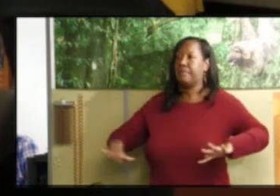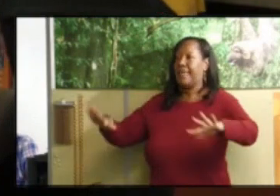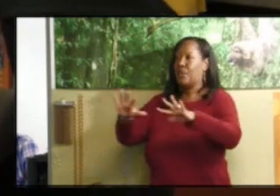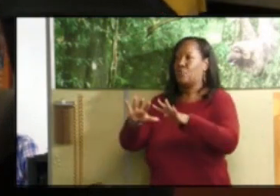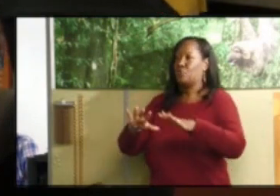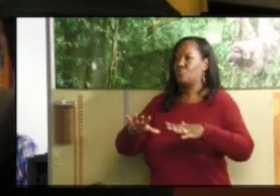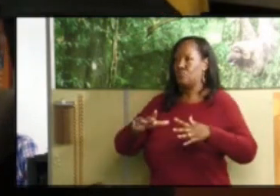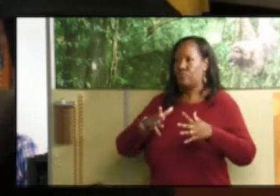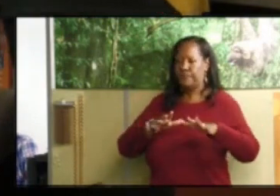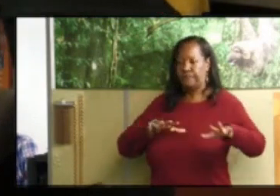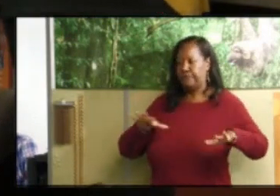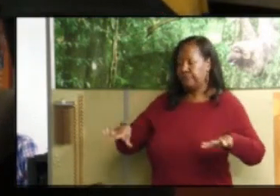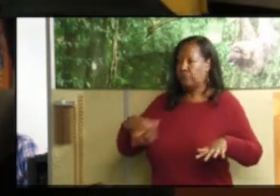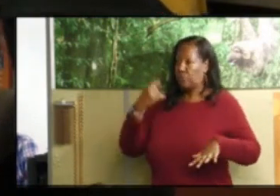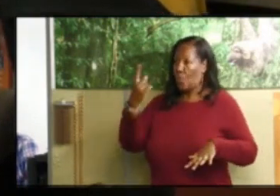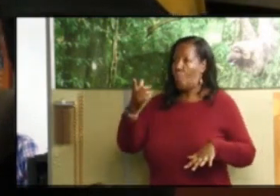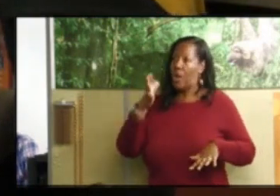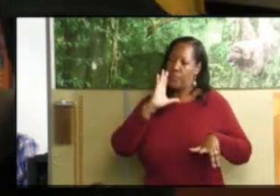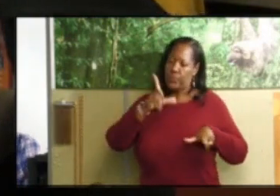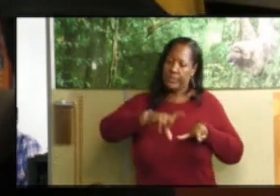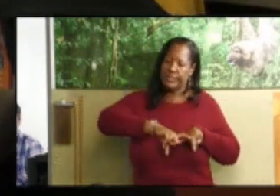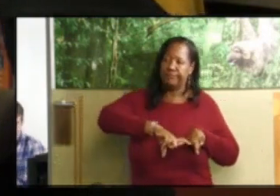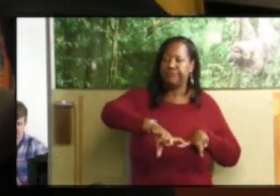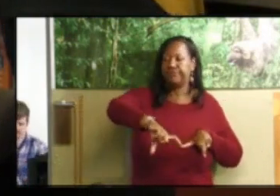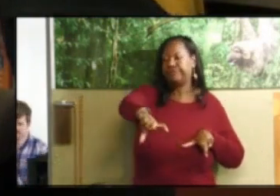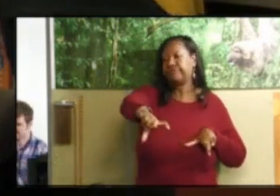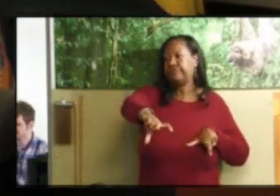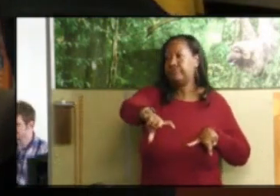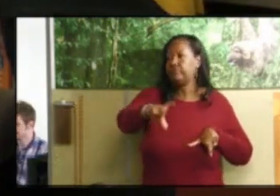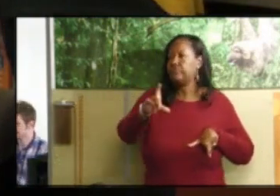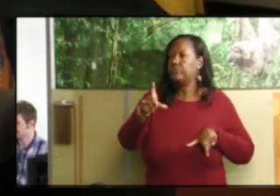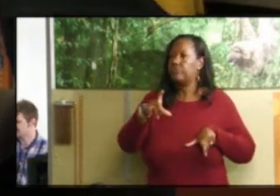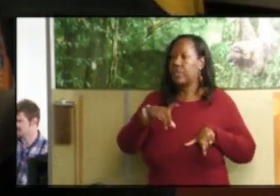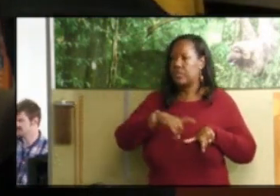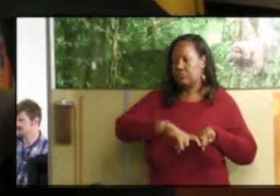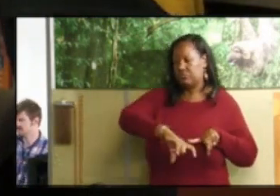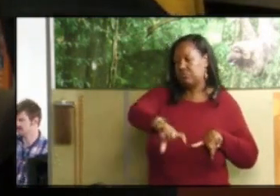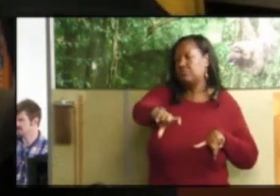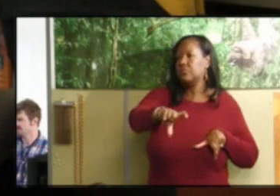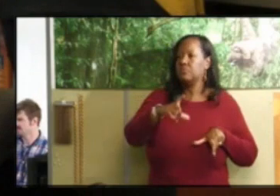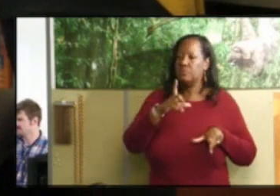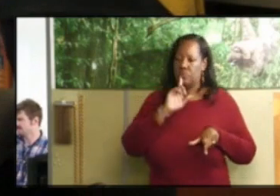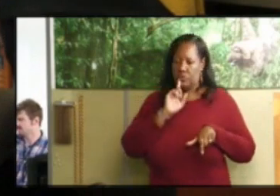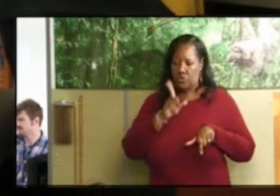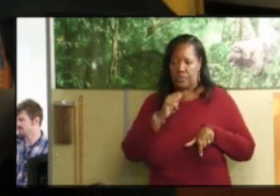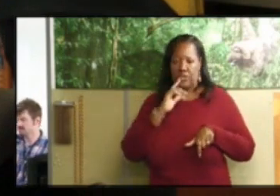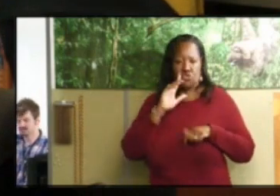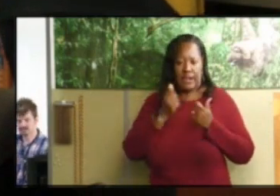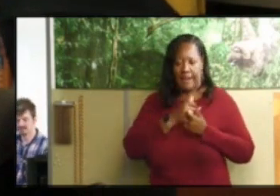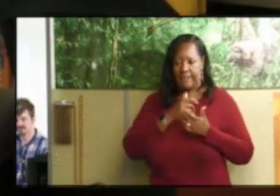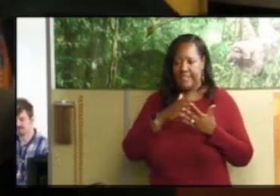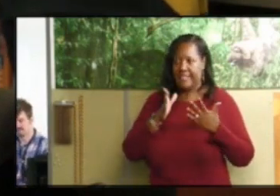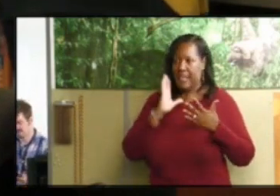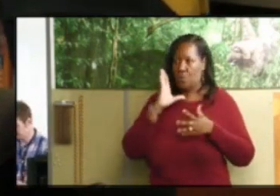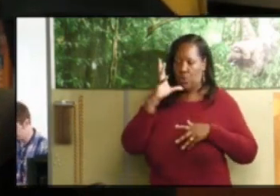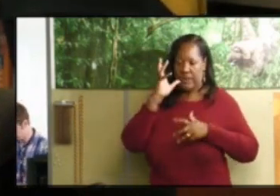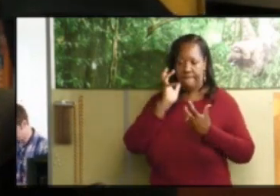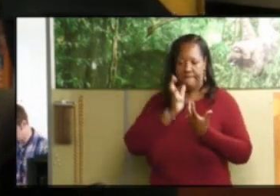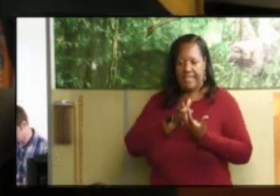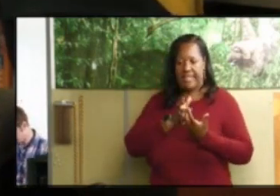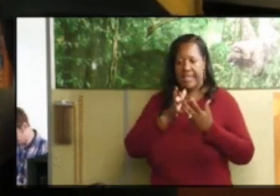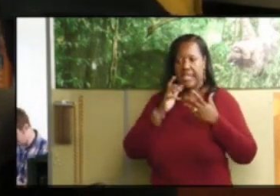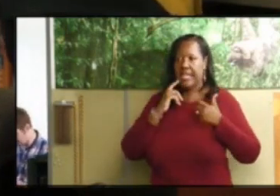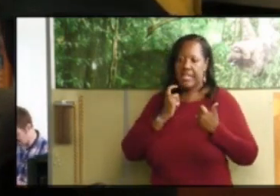like a long and skinny rectangular space, just to make sure all the components would fit in like a